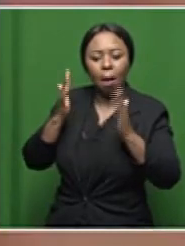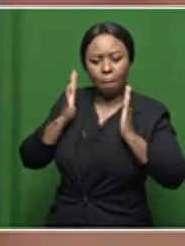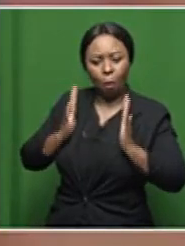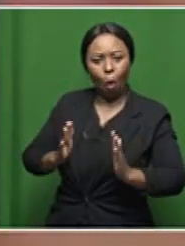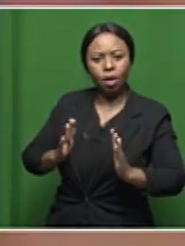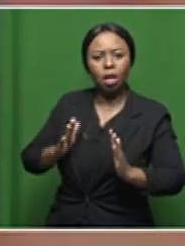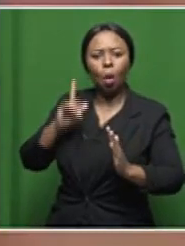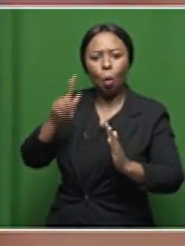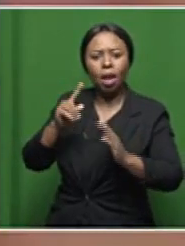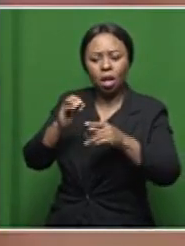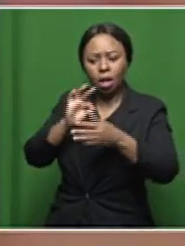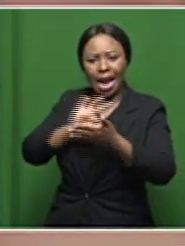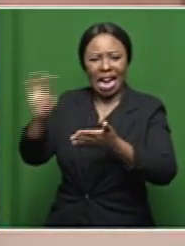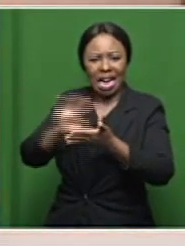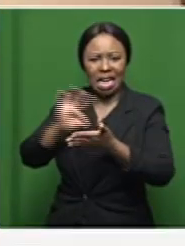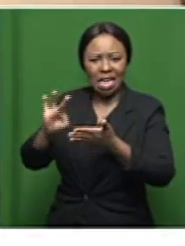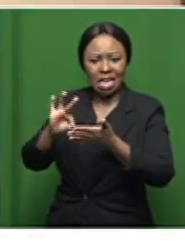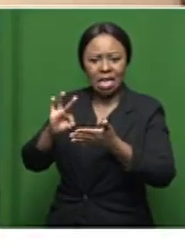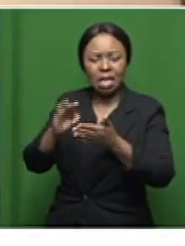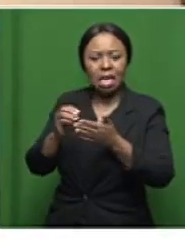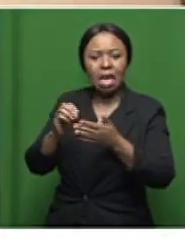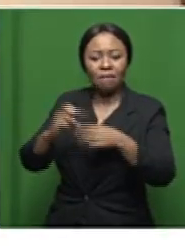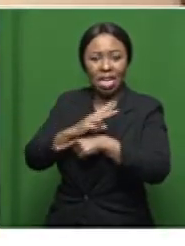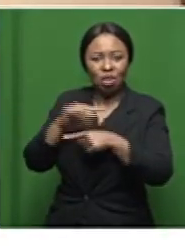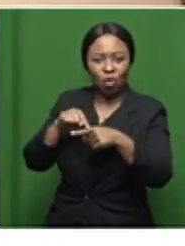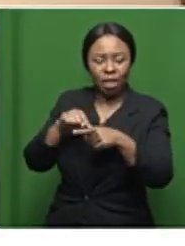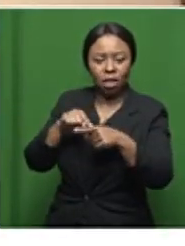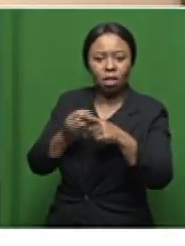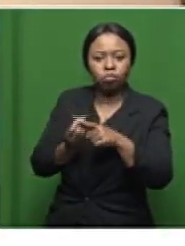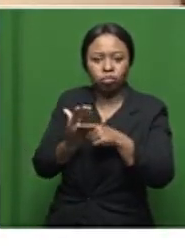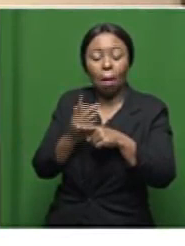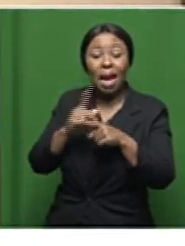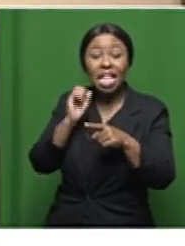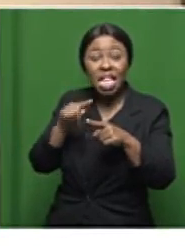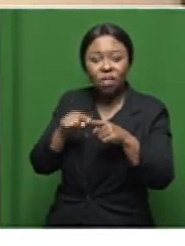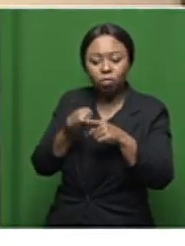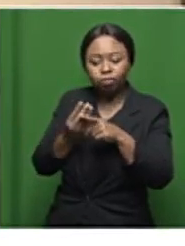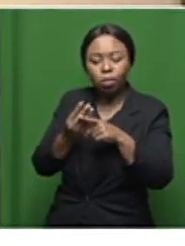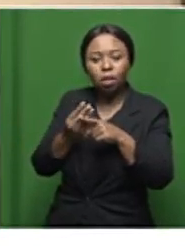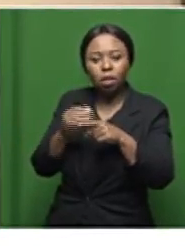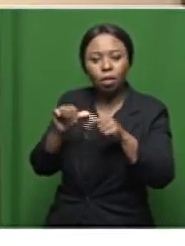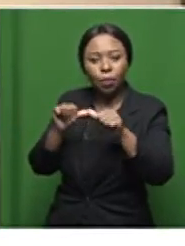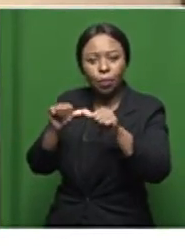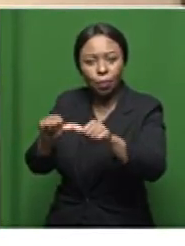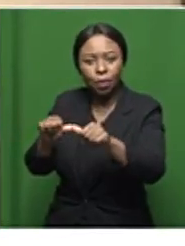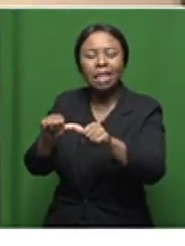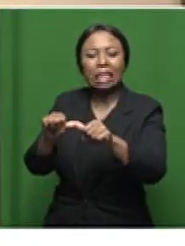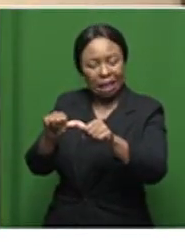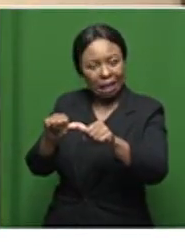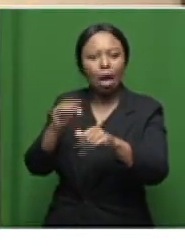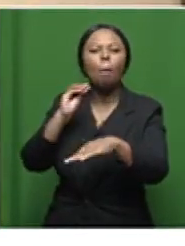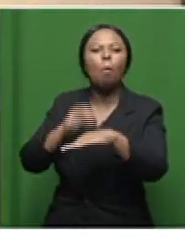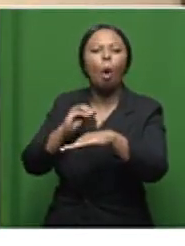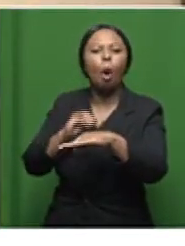clear out the human papillomavirus. But now, if the problem, if it persists, then that's where the problem becomes. Okay.